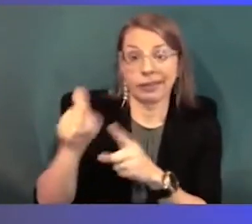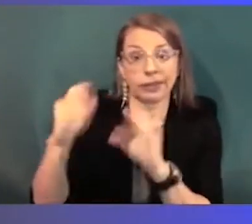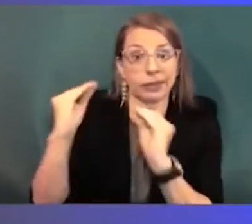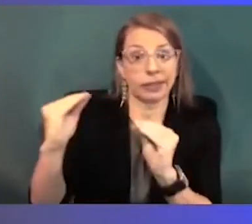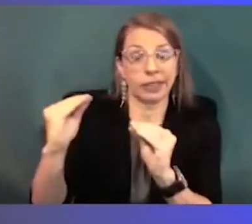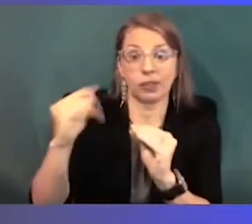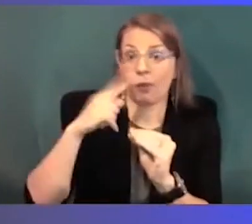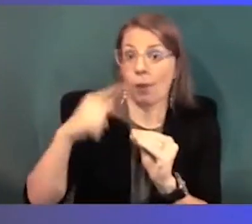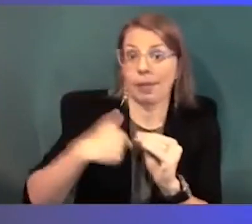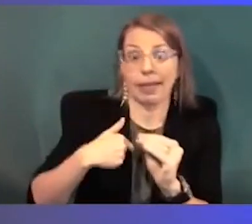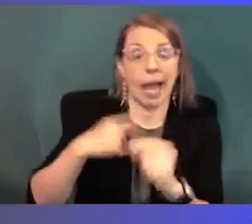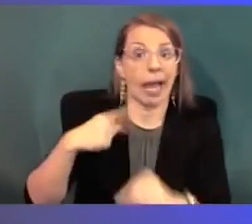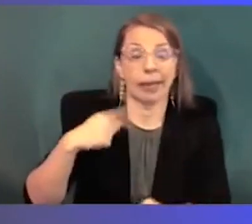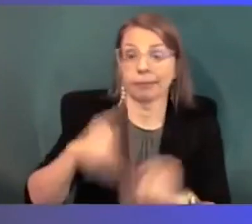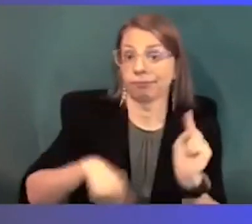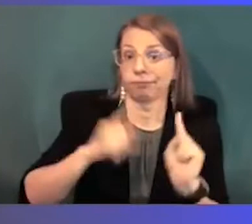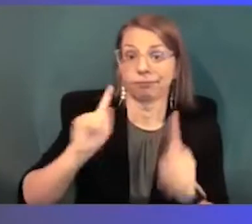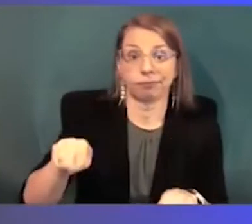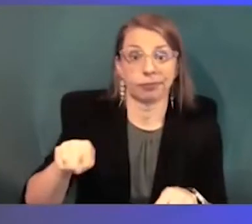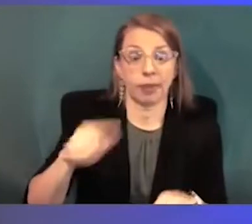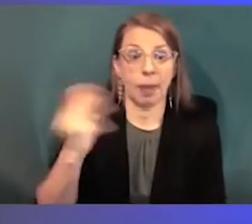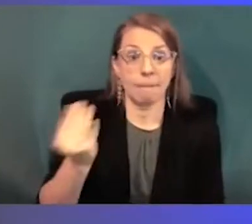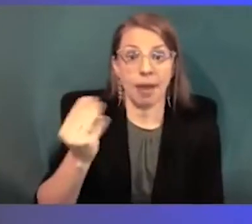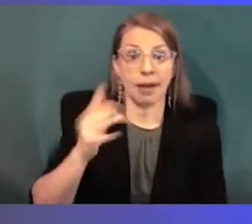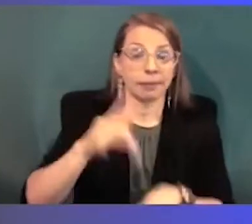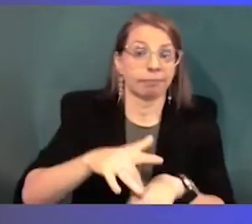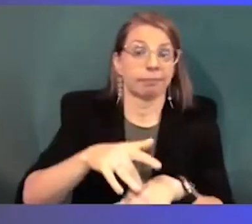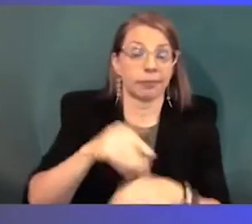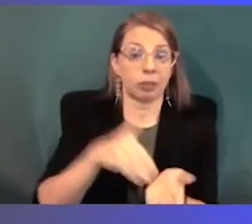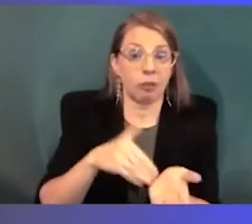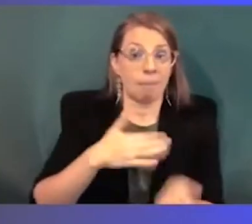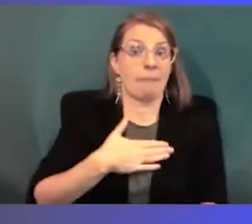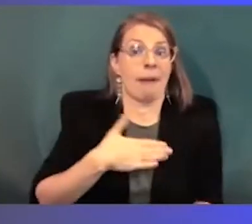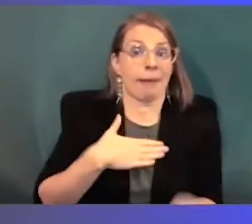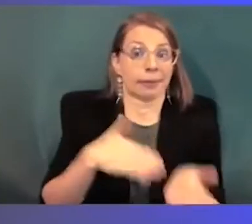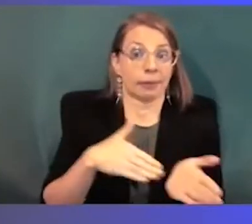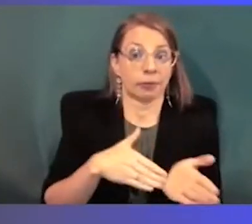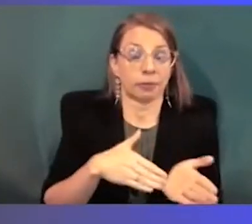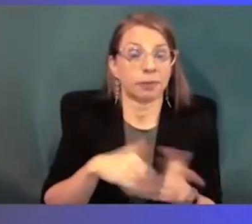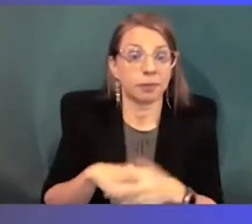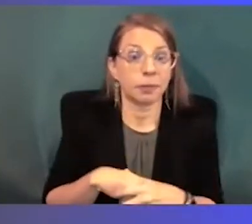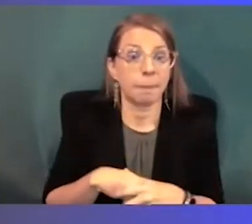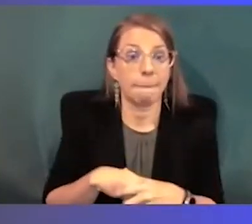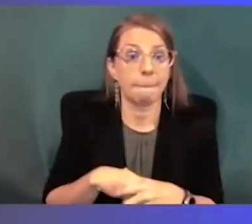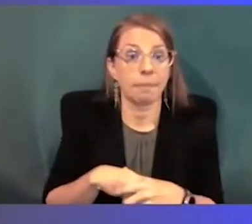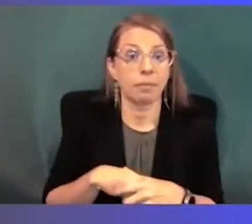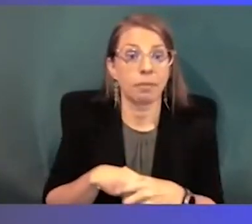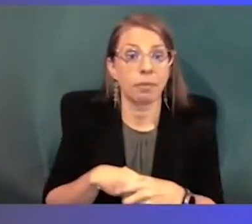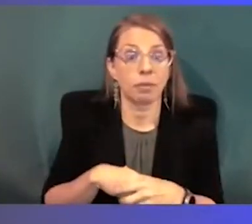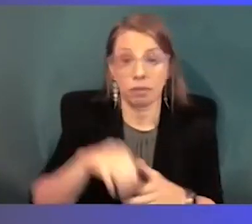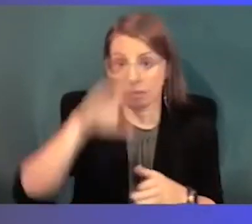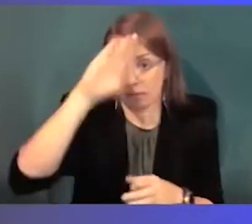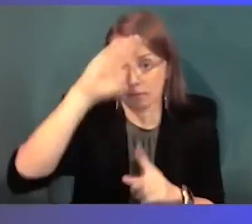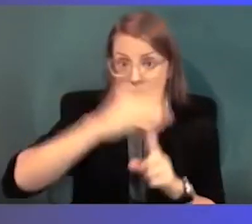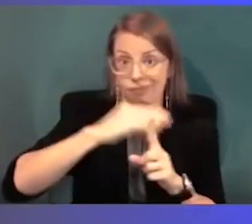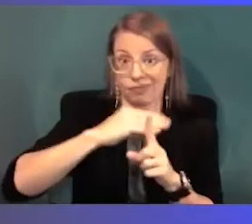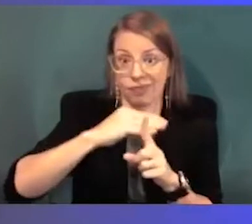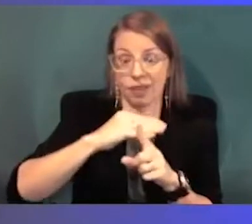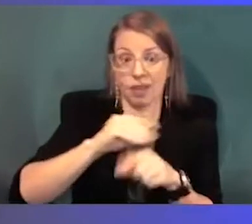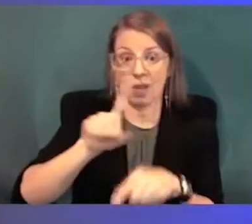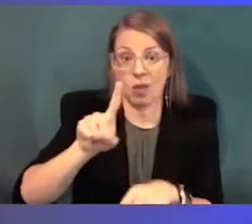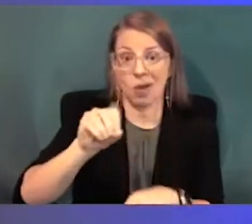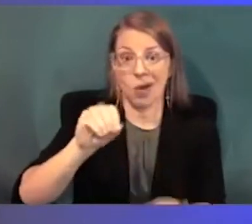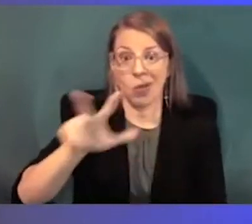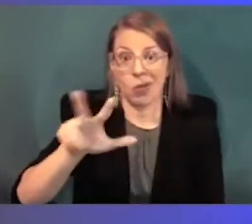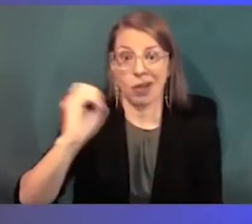it. Monday, I went to my doctor, went in. They said I had a temperature of 103. I had no sweats,